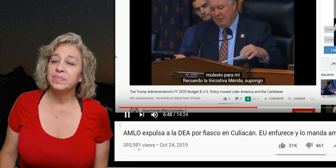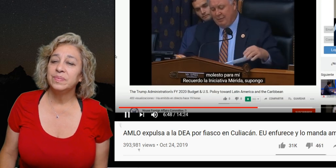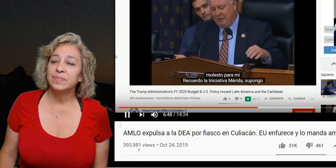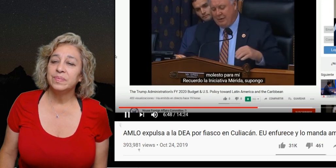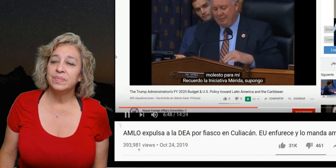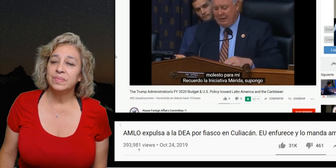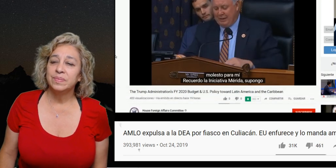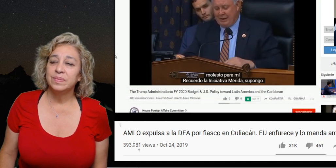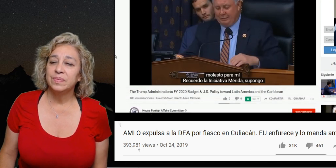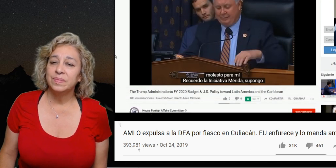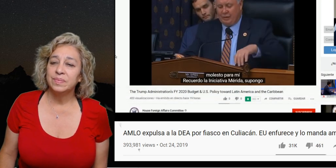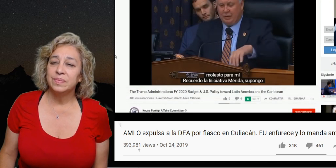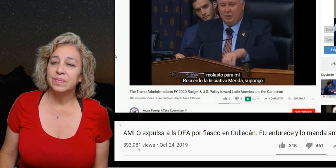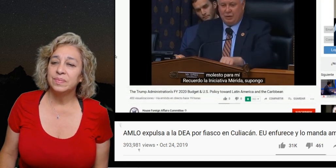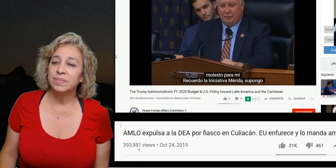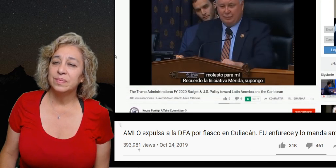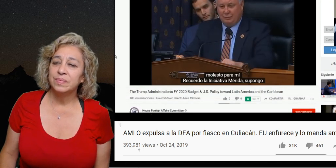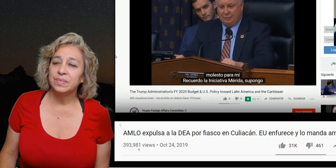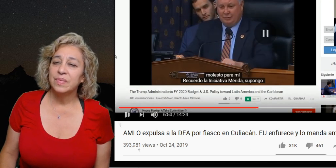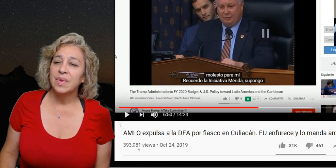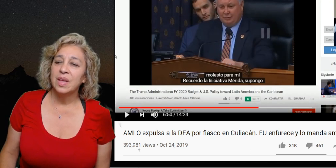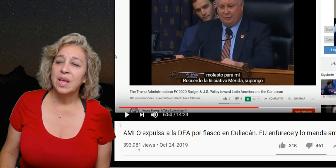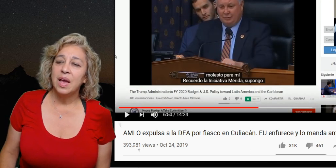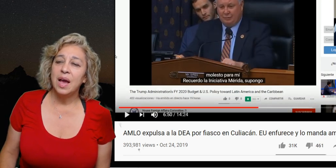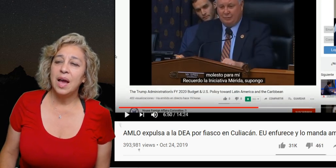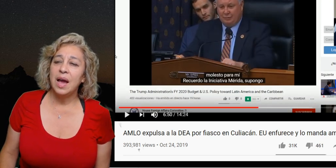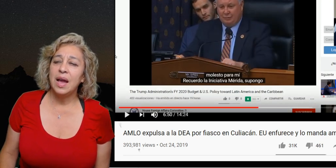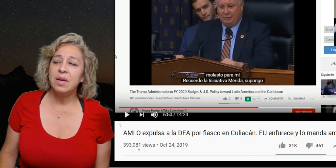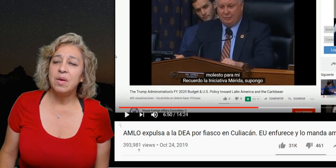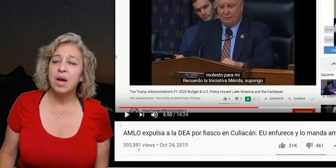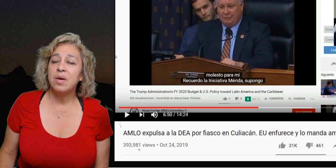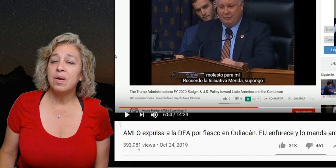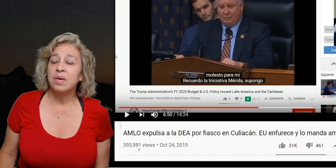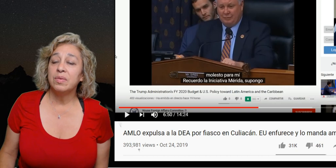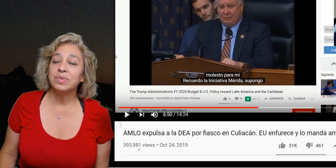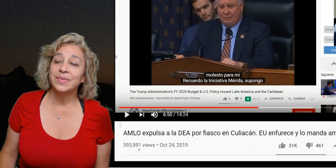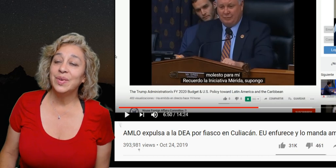I remember the Mérida initiative.